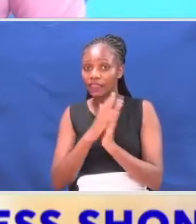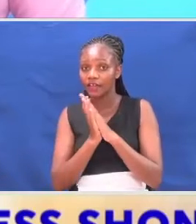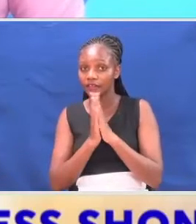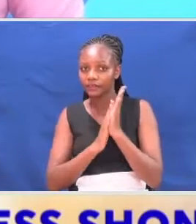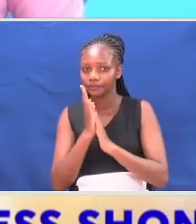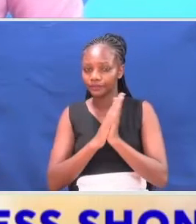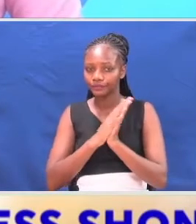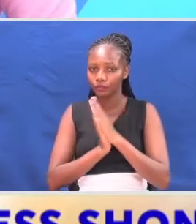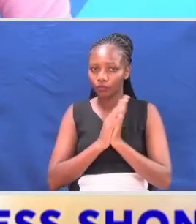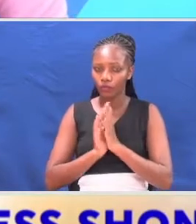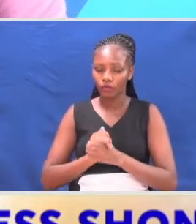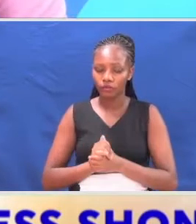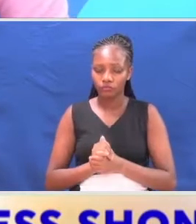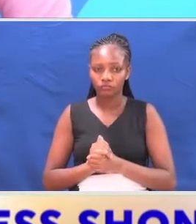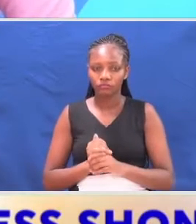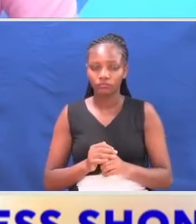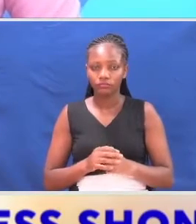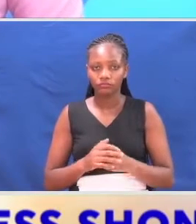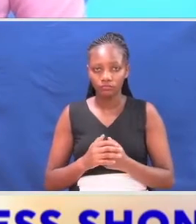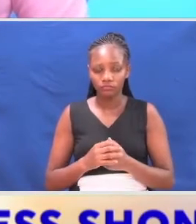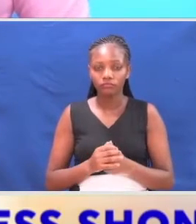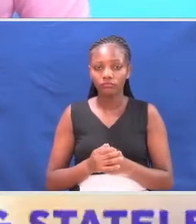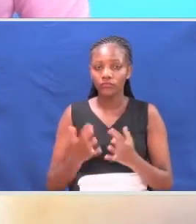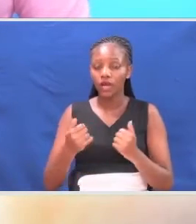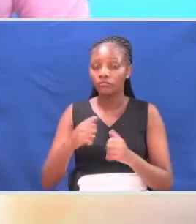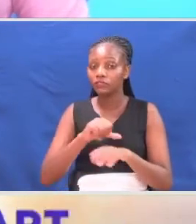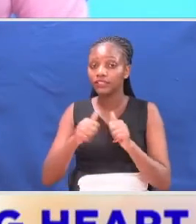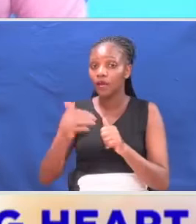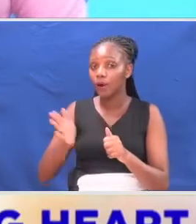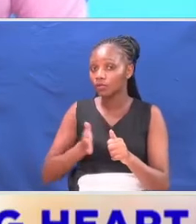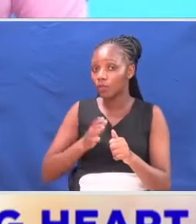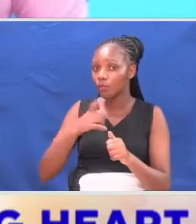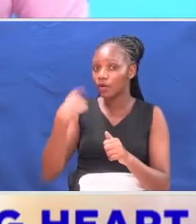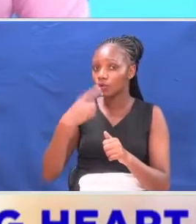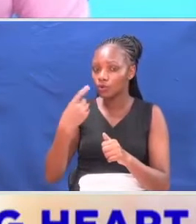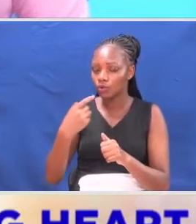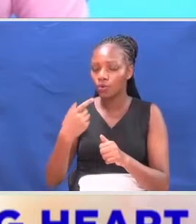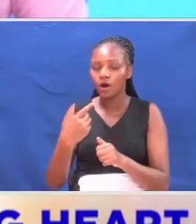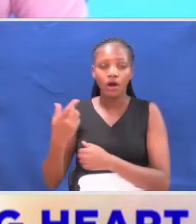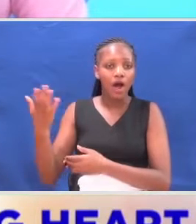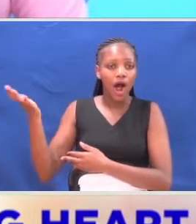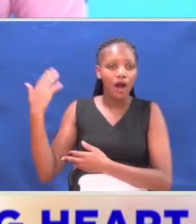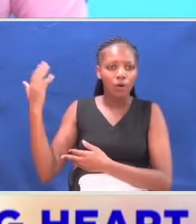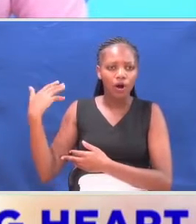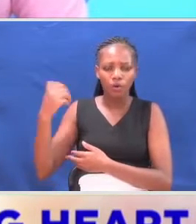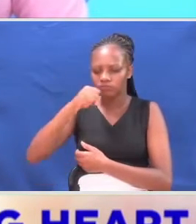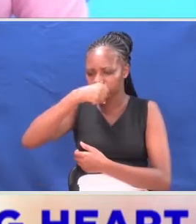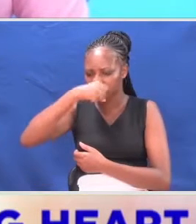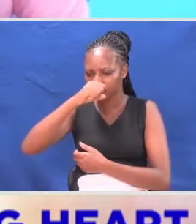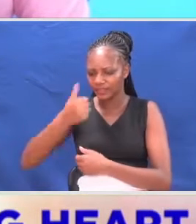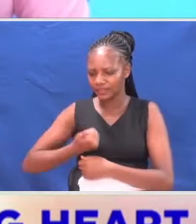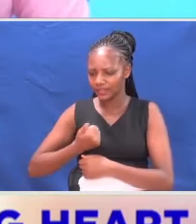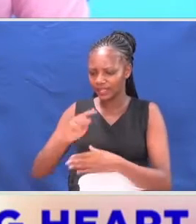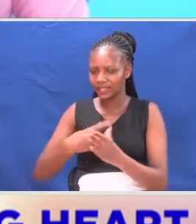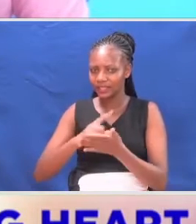Sitire. Well, Mumbi, the long and short of it is about a woman who spent most of her childhood in the streets, and when enough was enough,